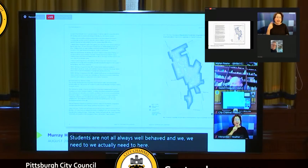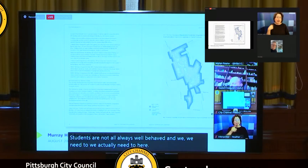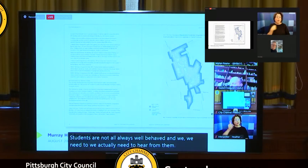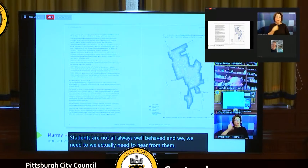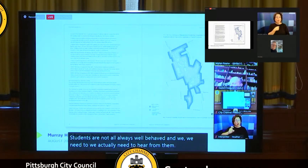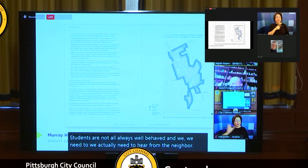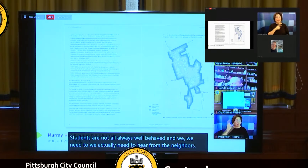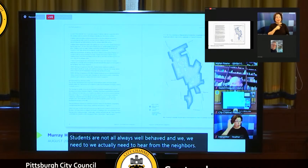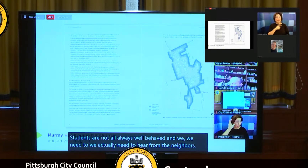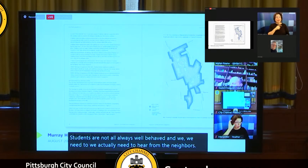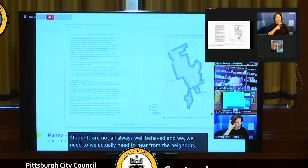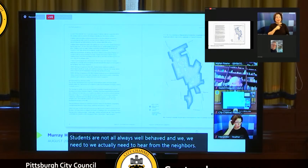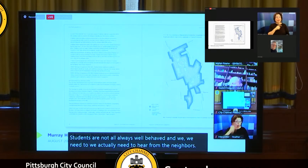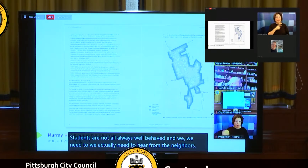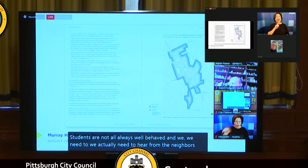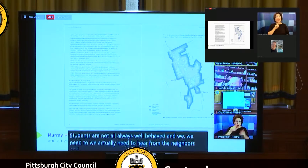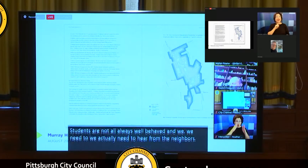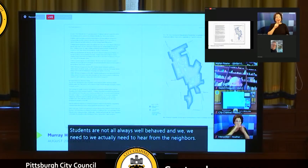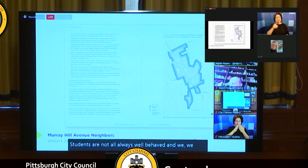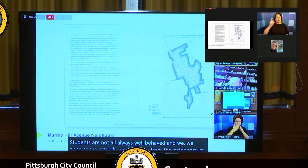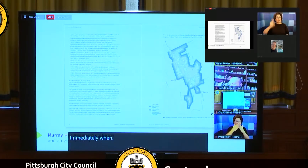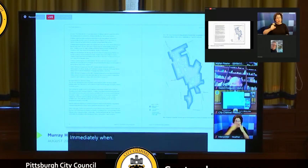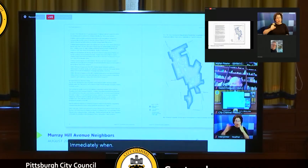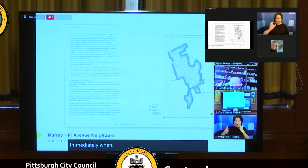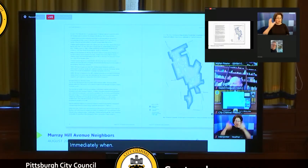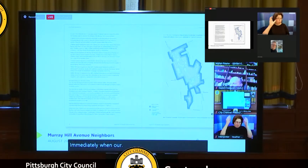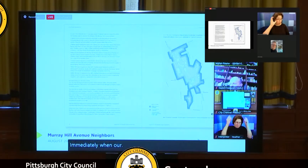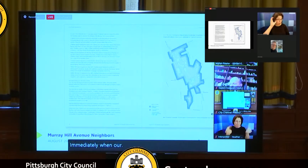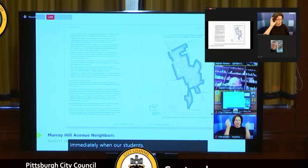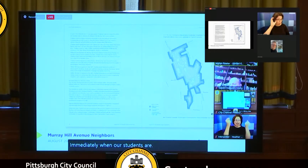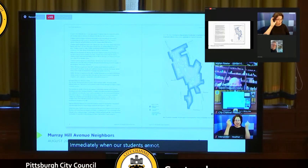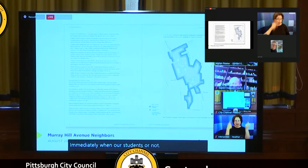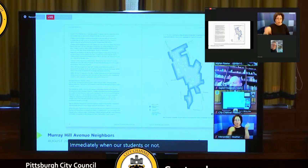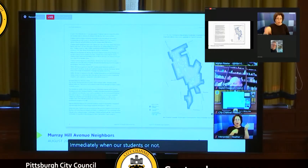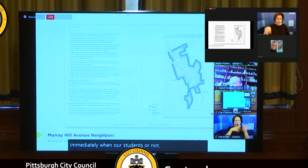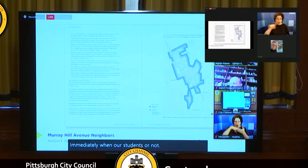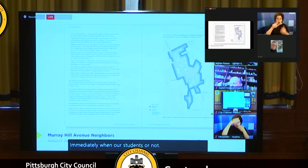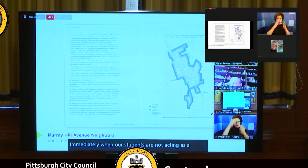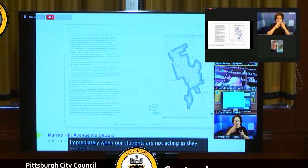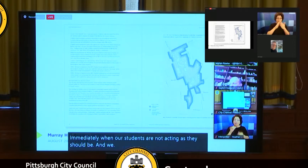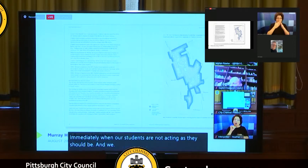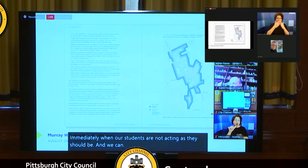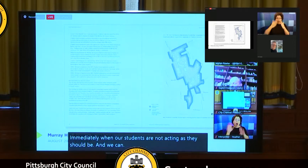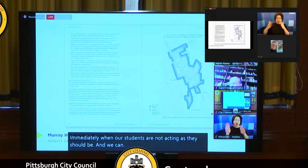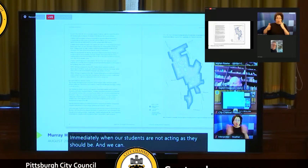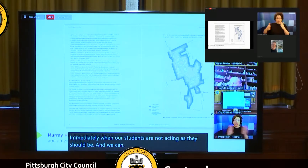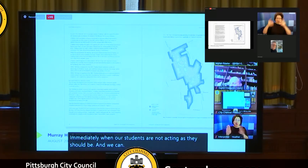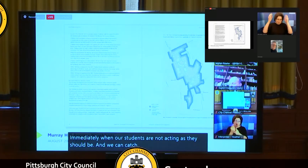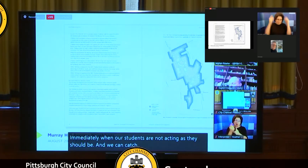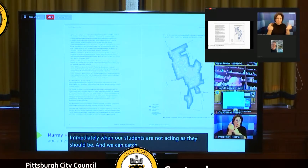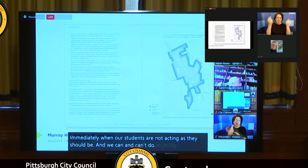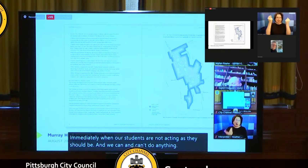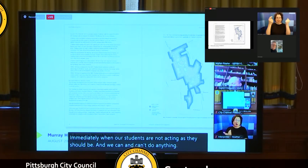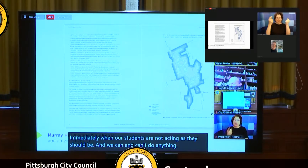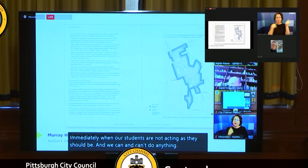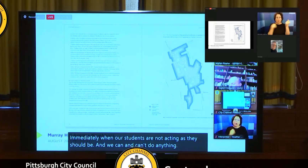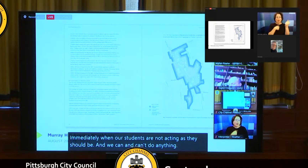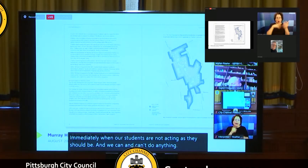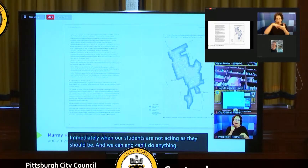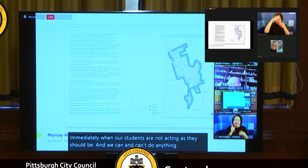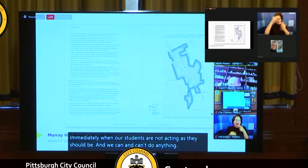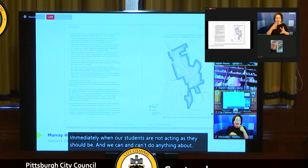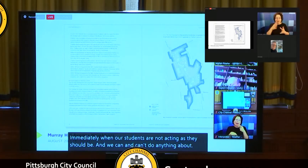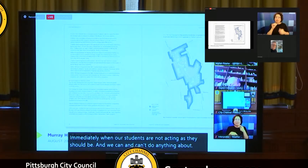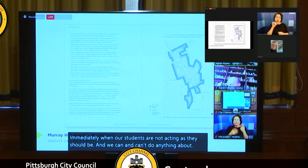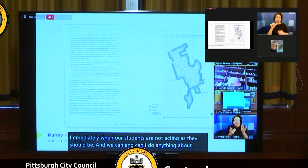the neighbors immediately when our students are not acting as they should be, and we can't do anything